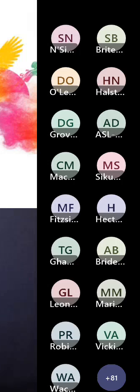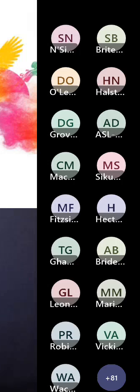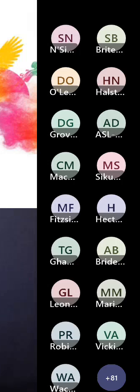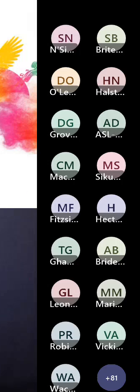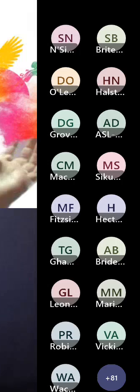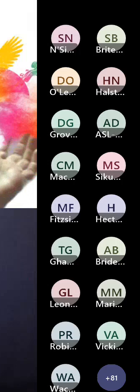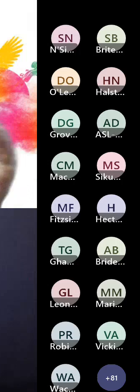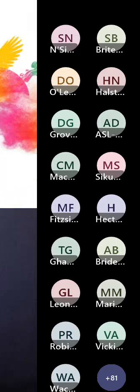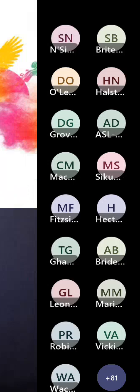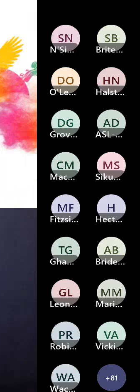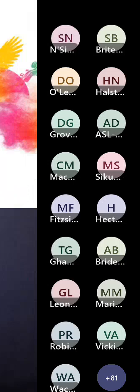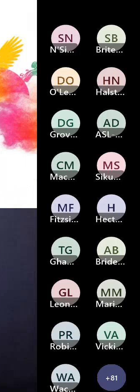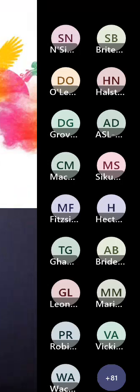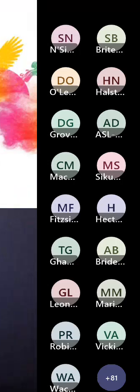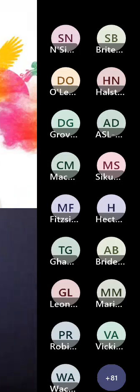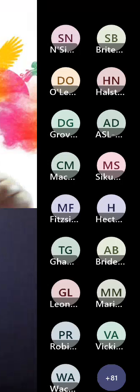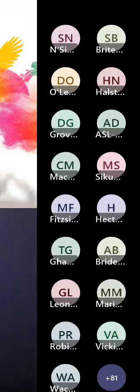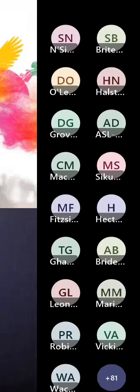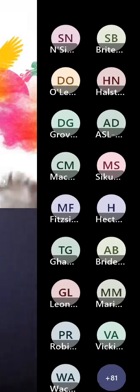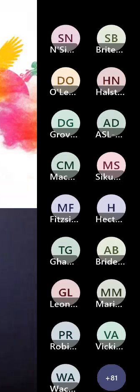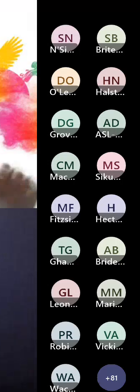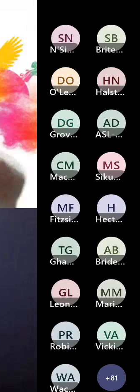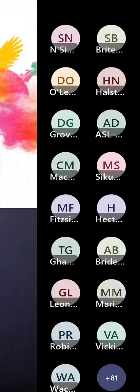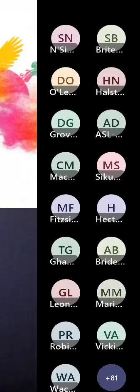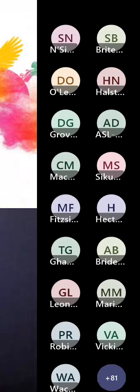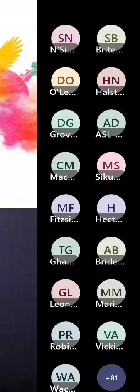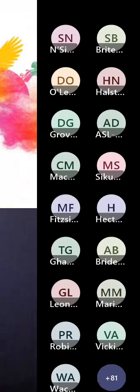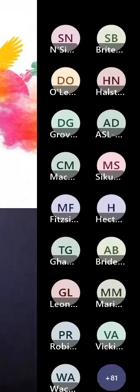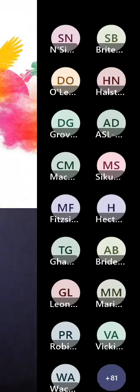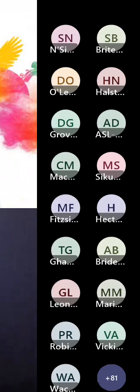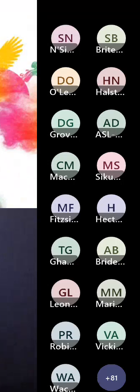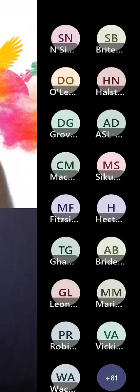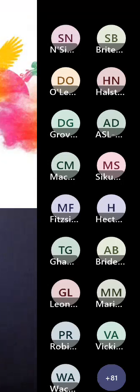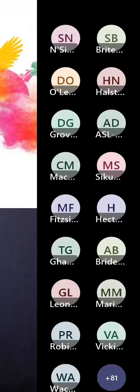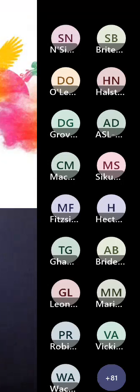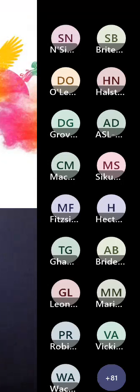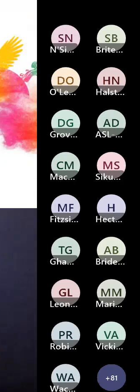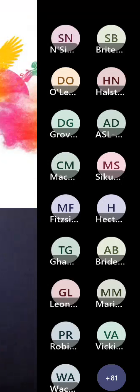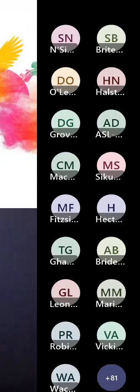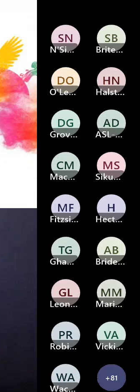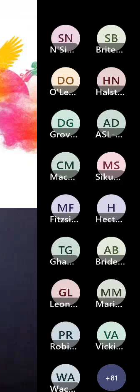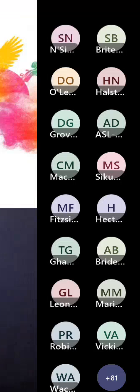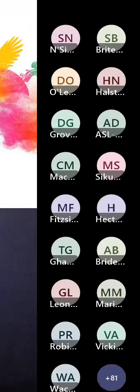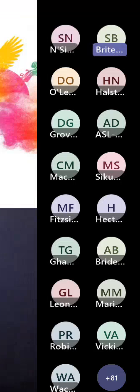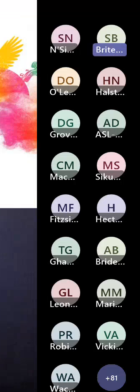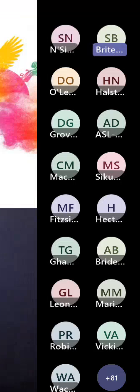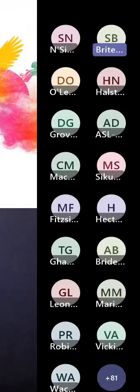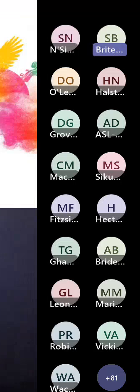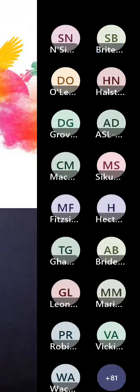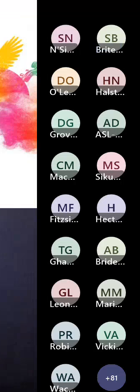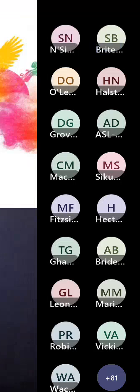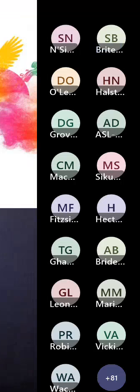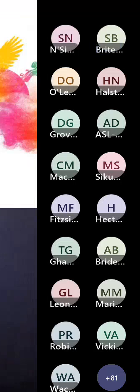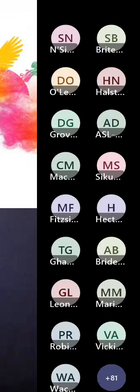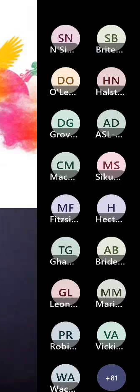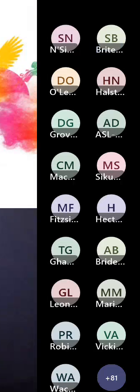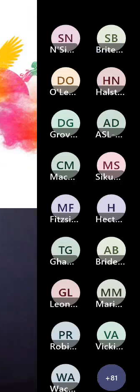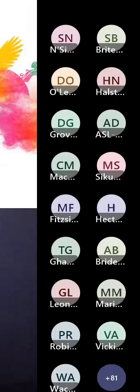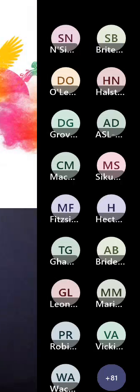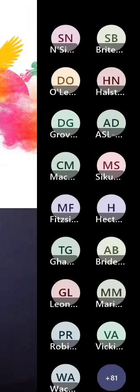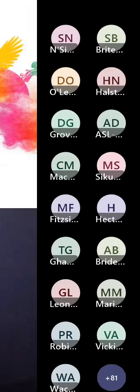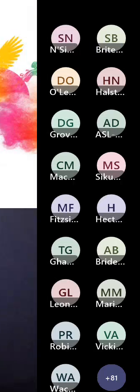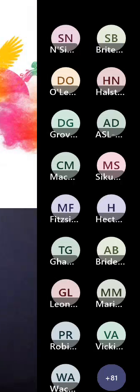the analysis. It can also serve for HR purposes because you're bypassing the sections 9.1 and